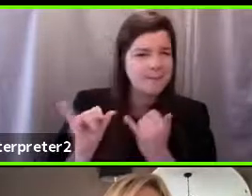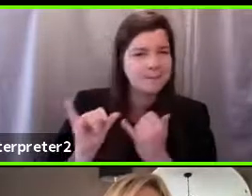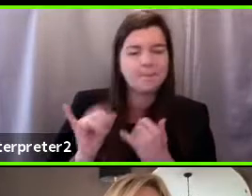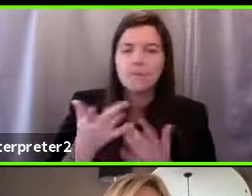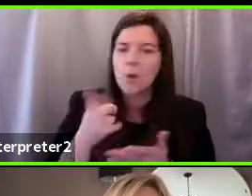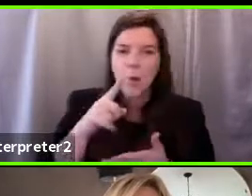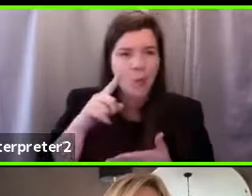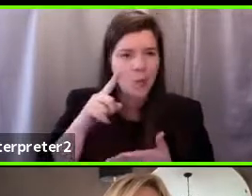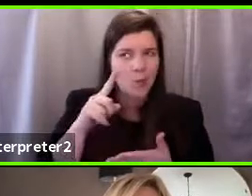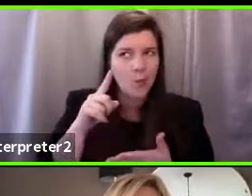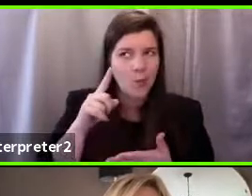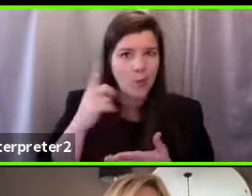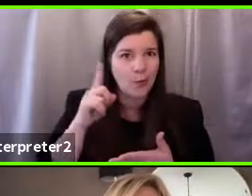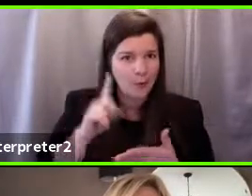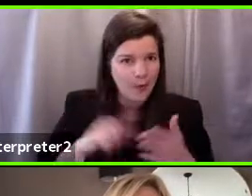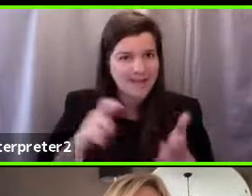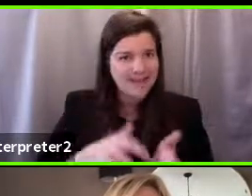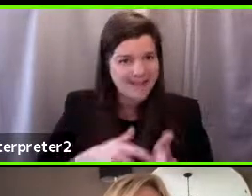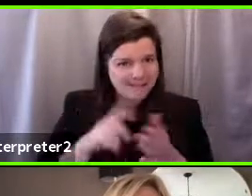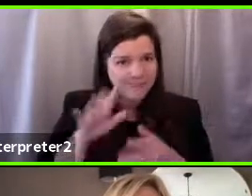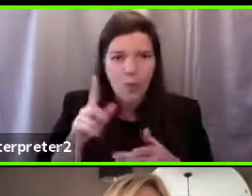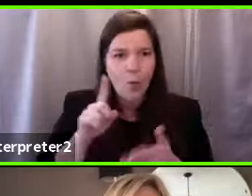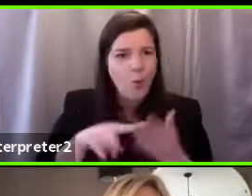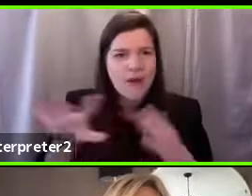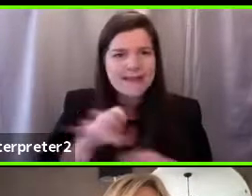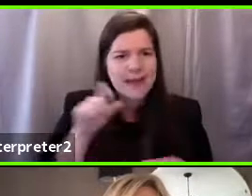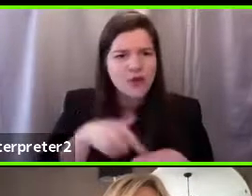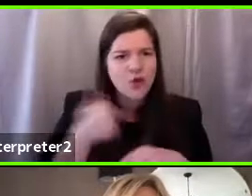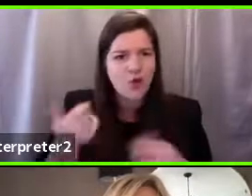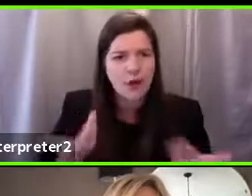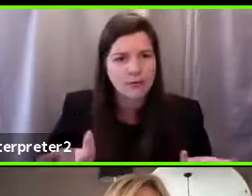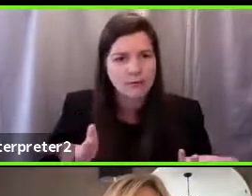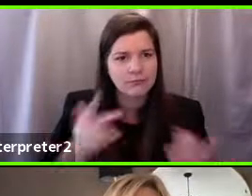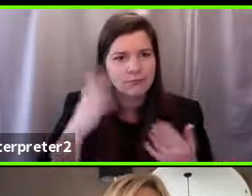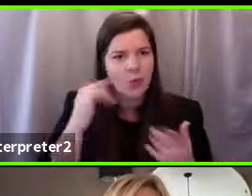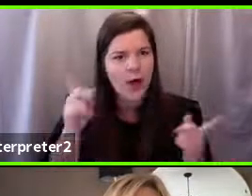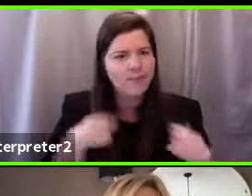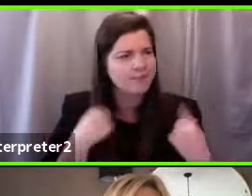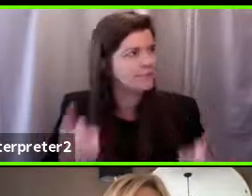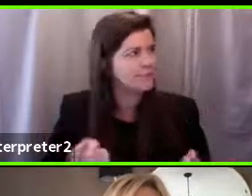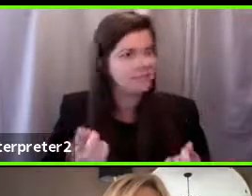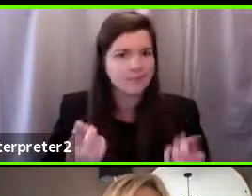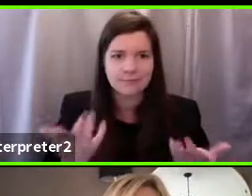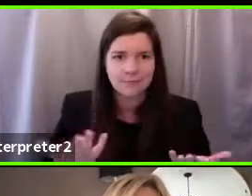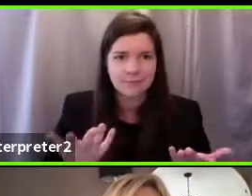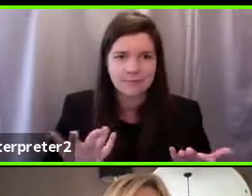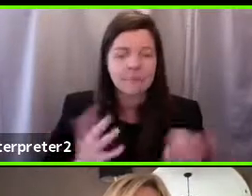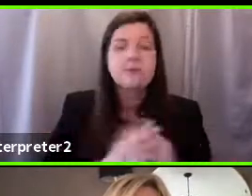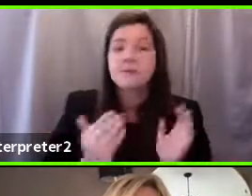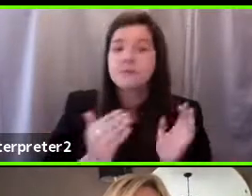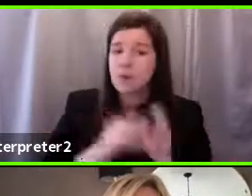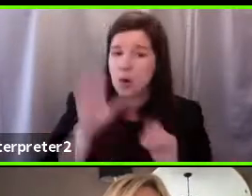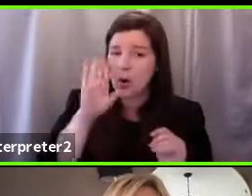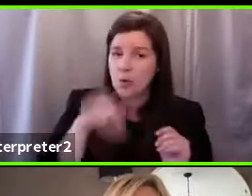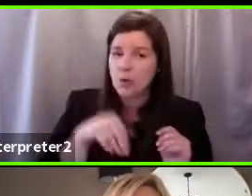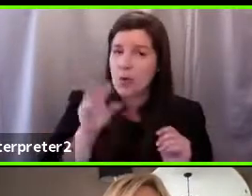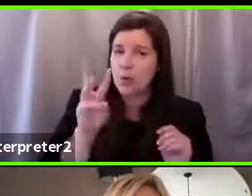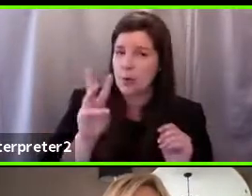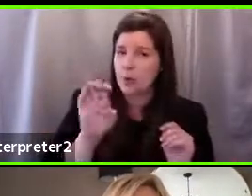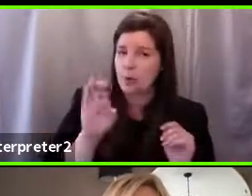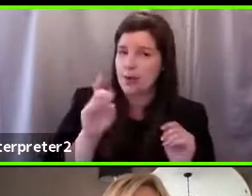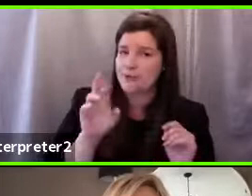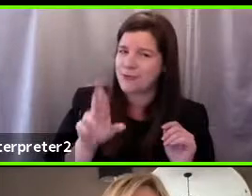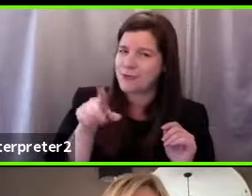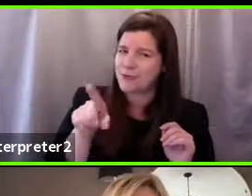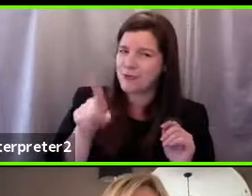what's taking so long for us all to get on the same page in this regard. I know that Webster, you guys have been crazy